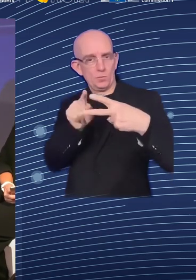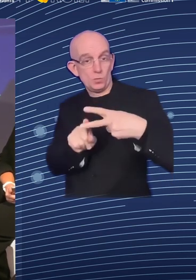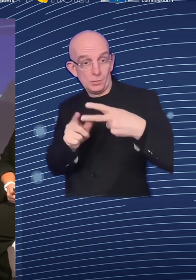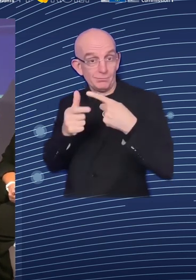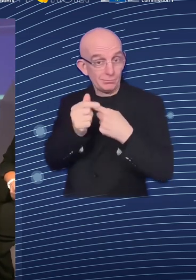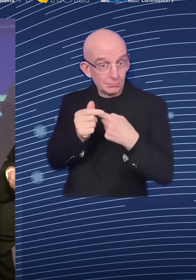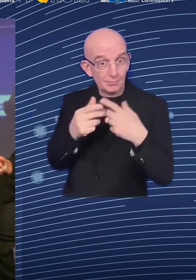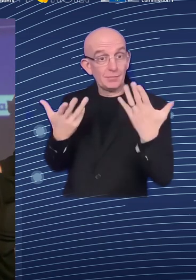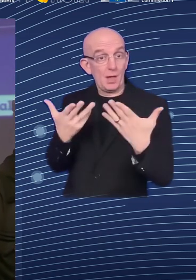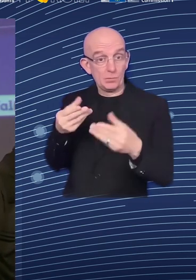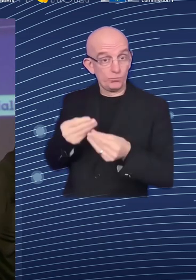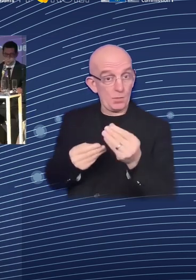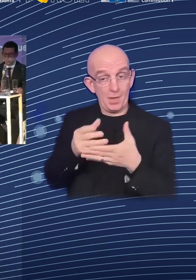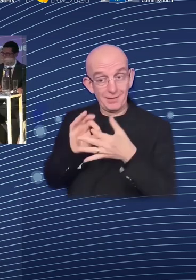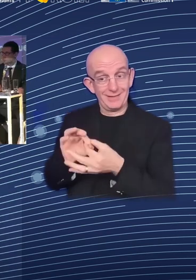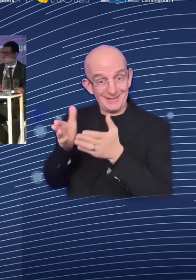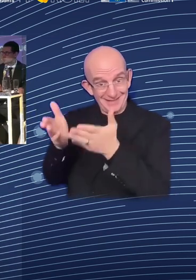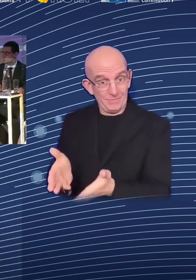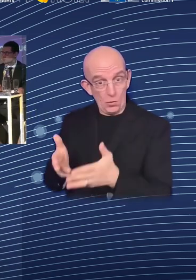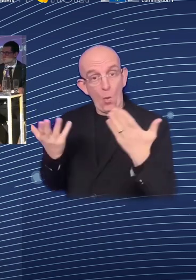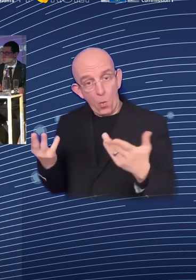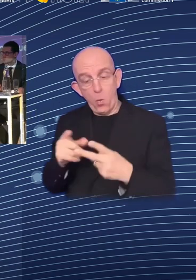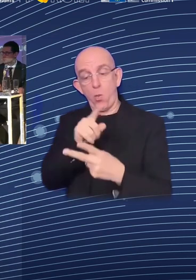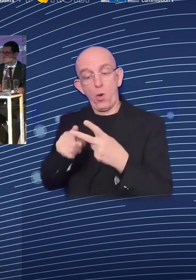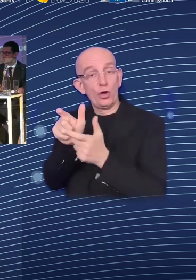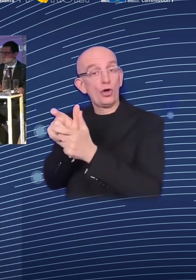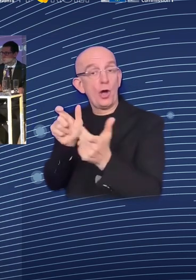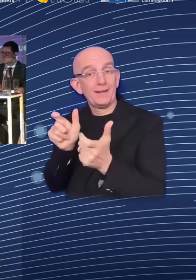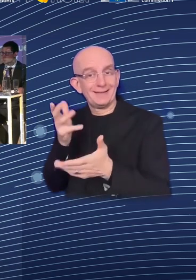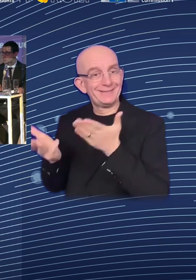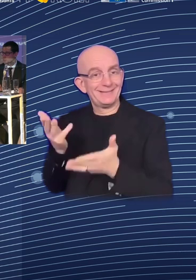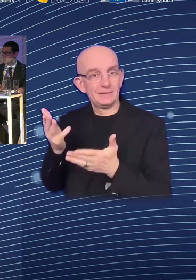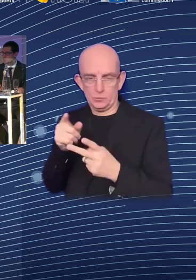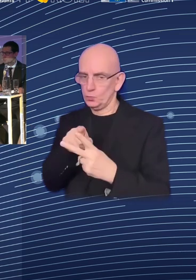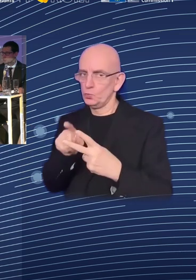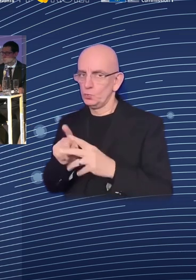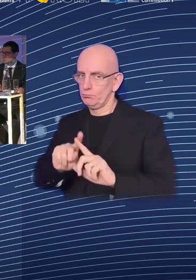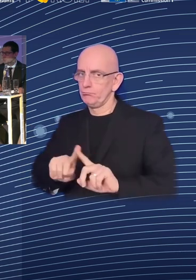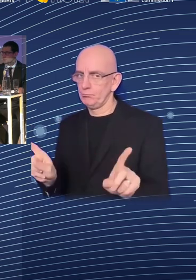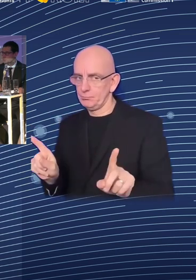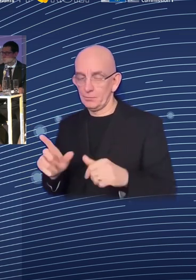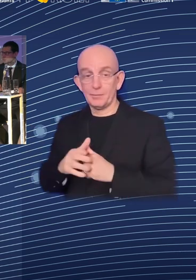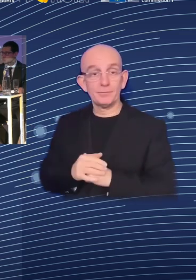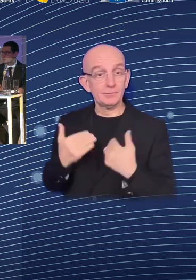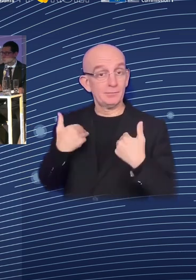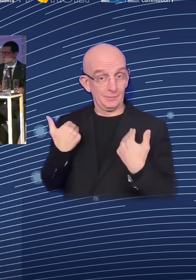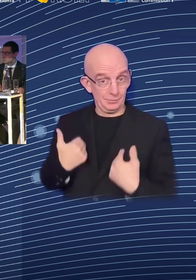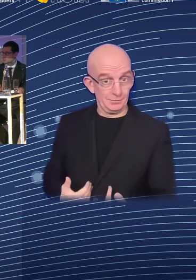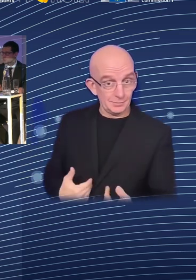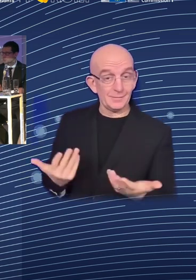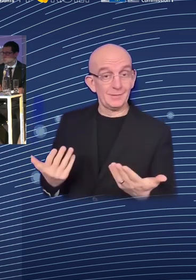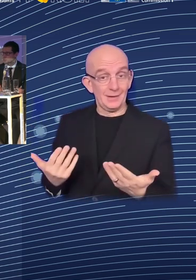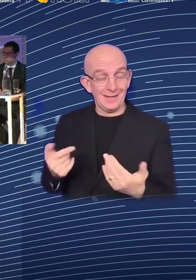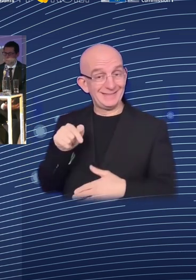quite different things. Me as an individual, this is my internal learning culture. Do I have it or